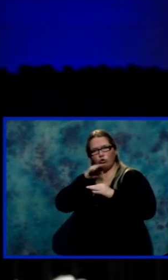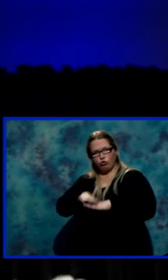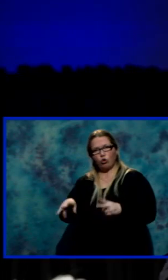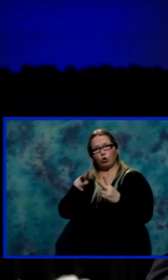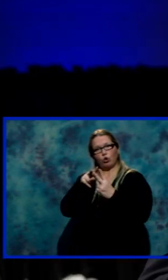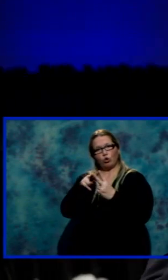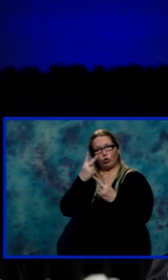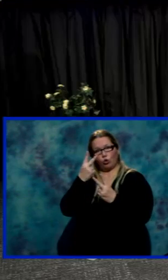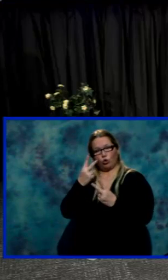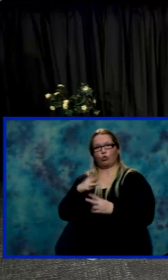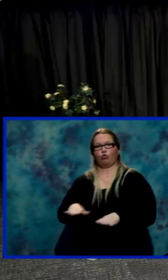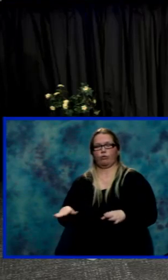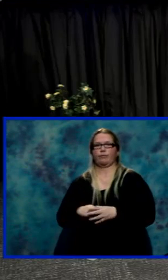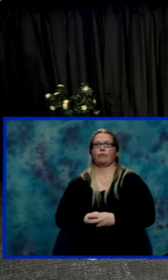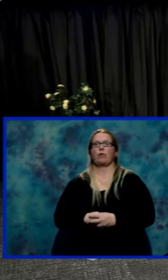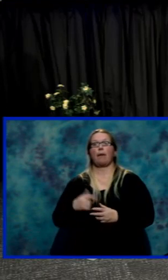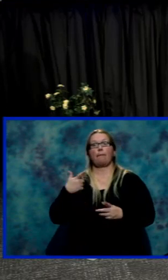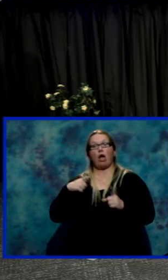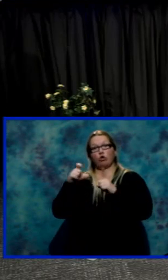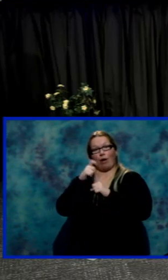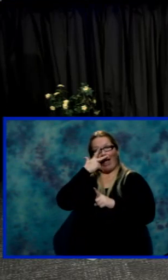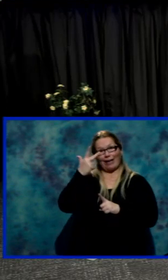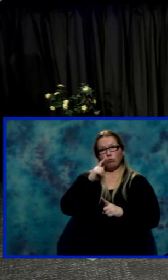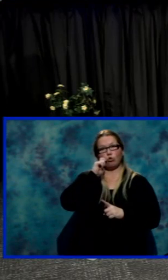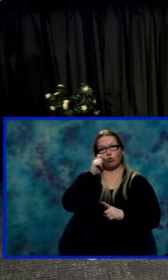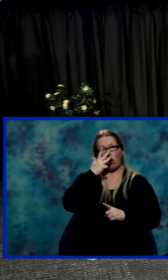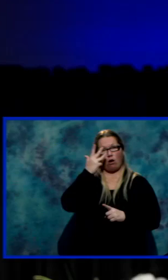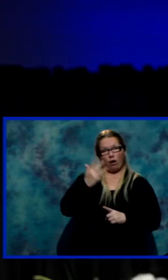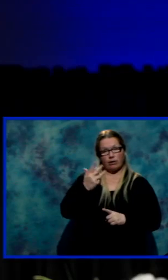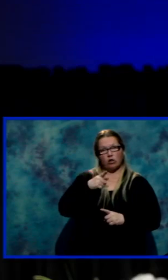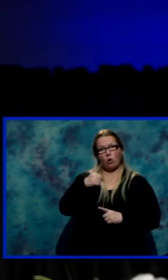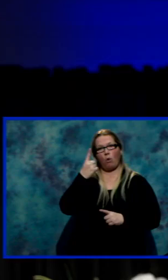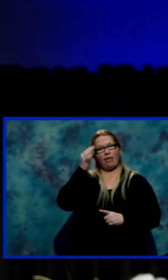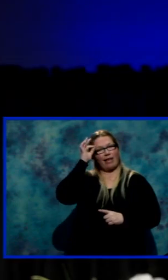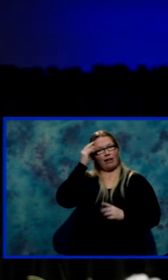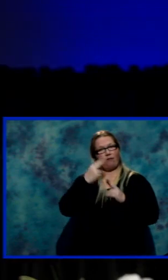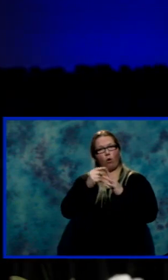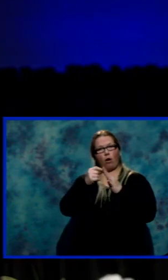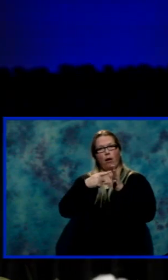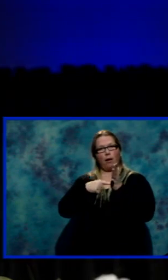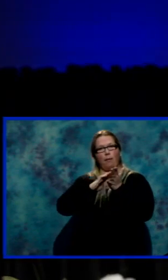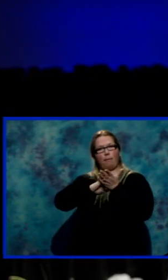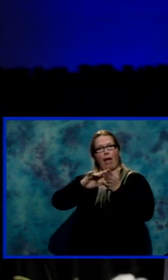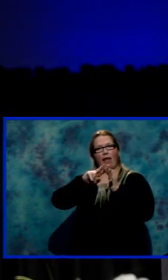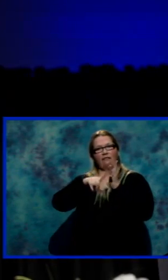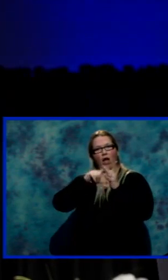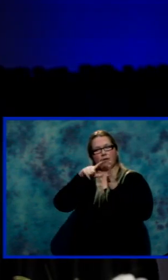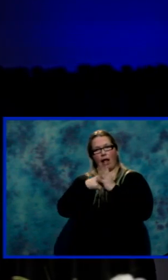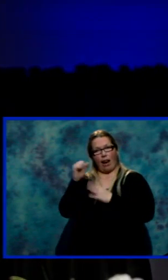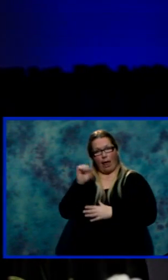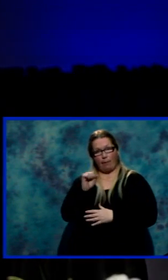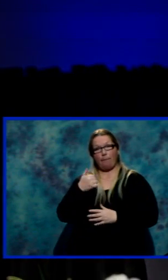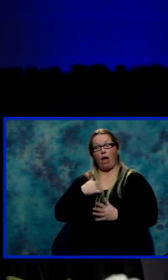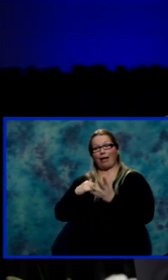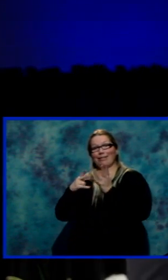Alec, are at Pathfinders. And my daughter is 18, turning 19, and she's one of the counselors for the Pathfinder Club at Livingston Church. And my son, who is